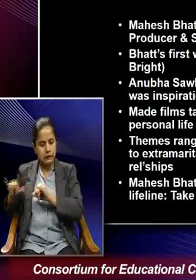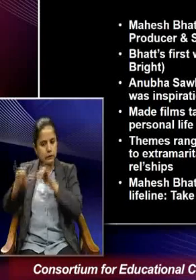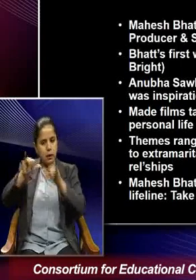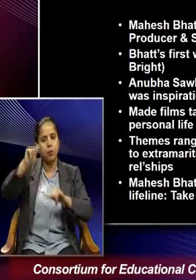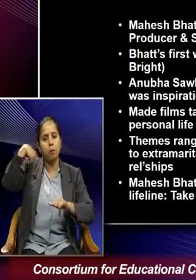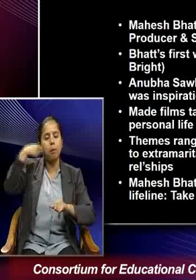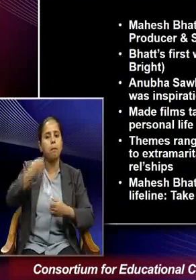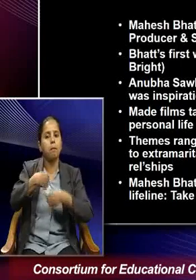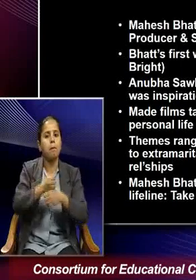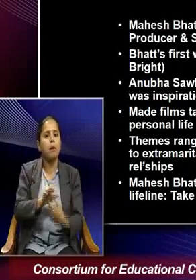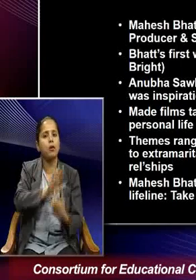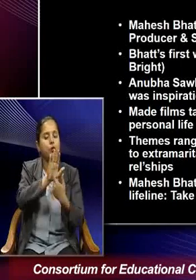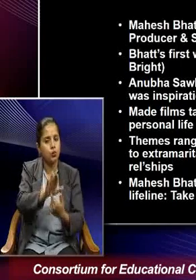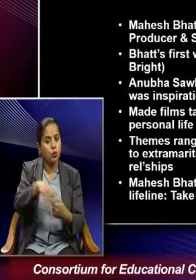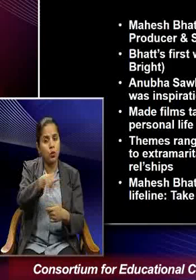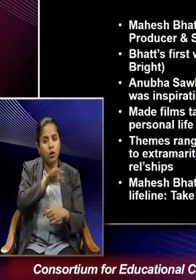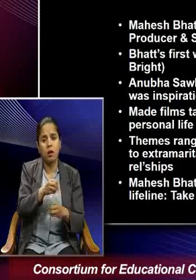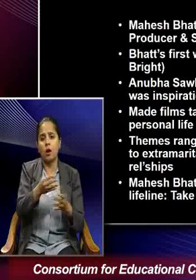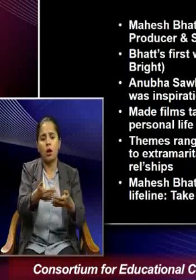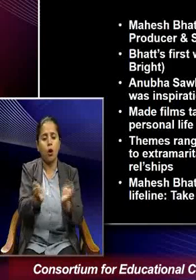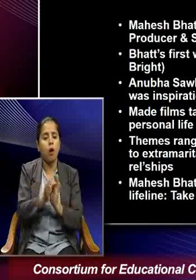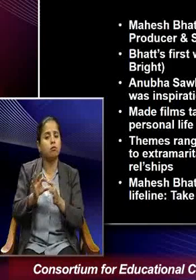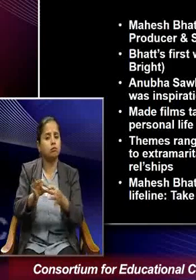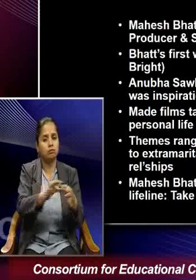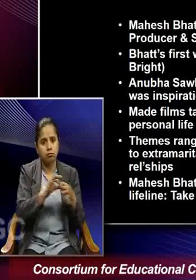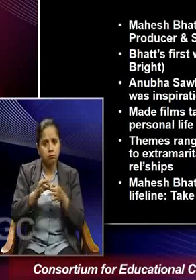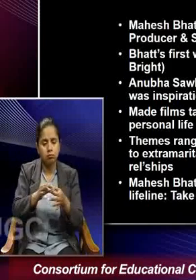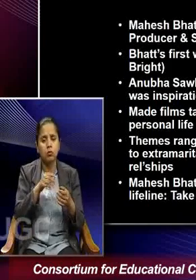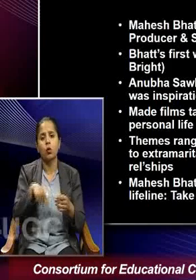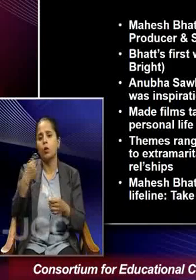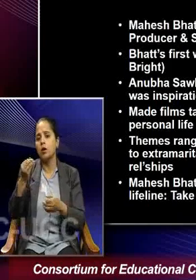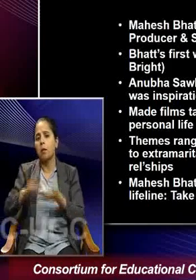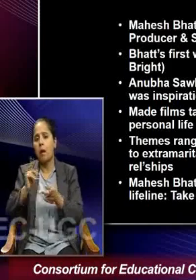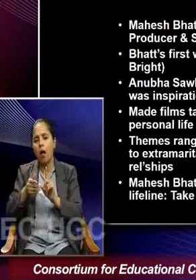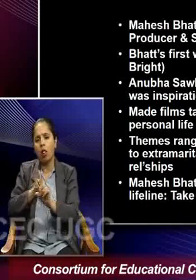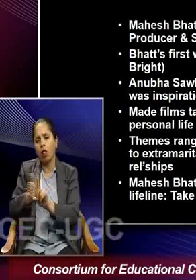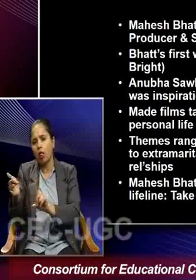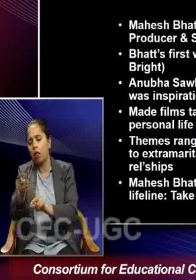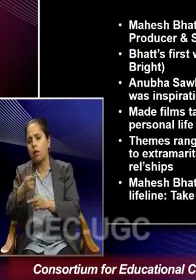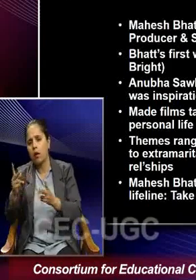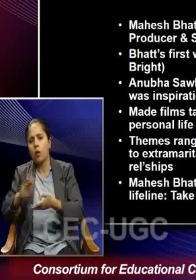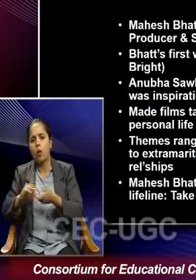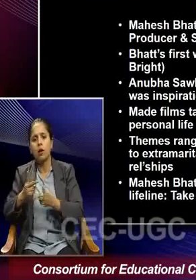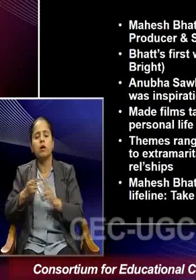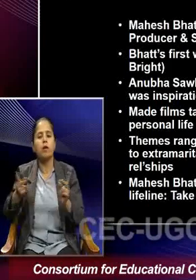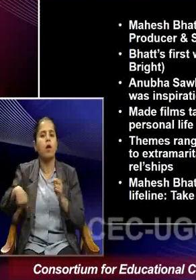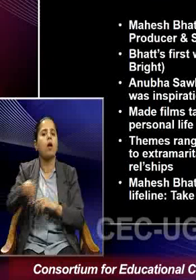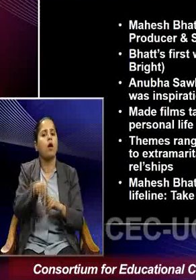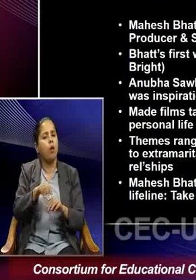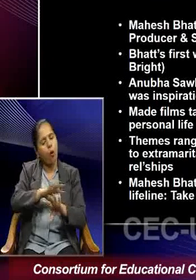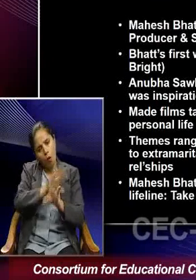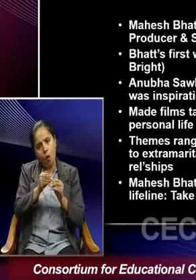varied kind of themes, beginning from the communal harmony to extramarital affairs to complexities in the relationships, all have